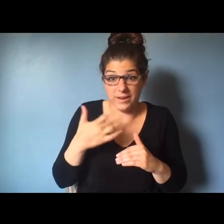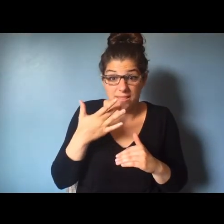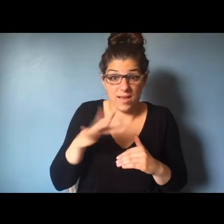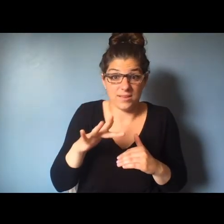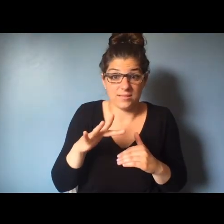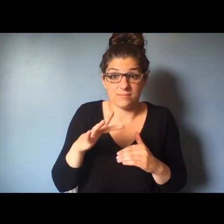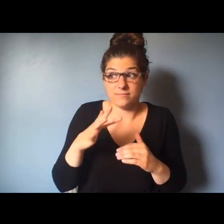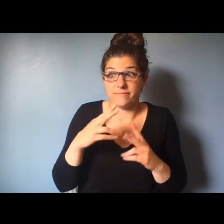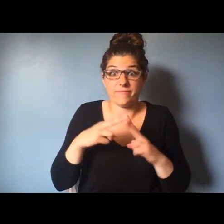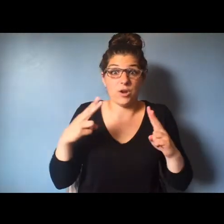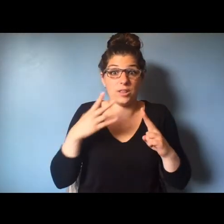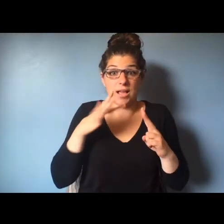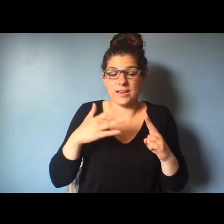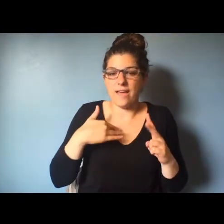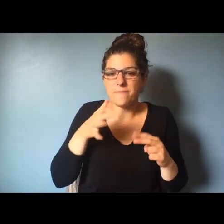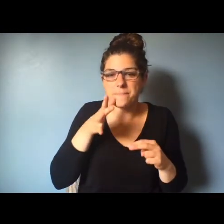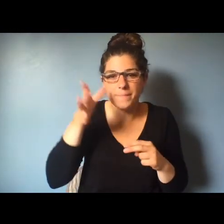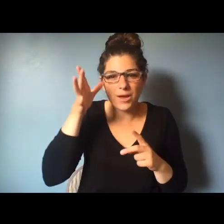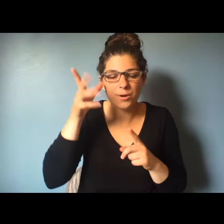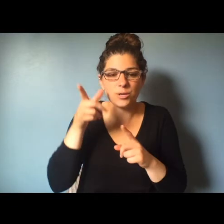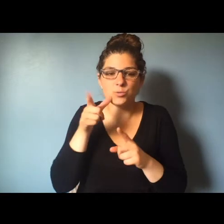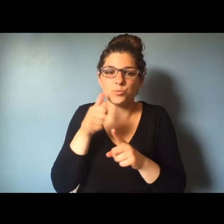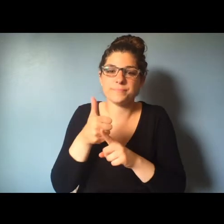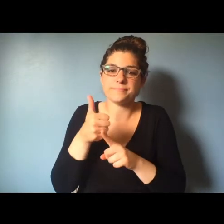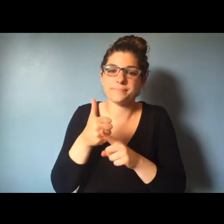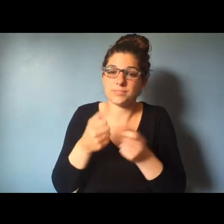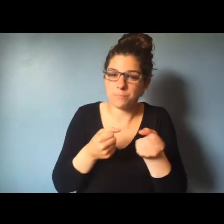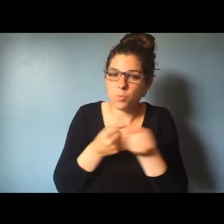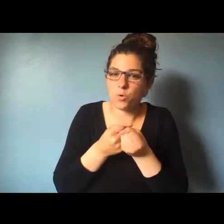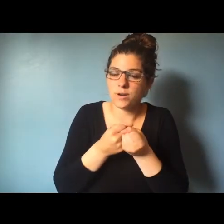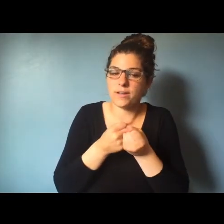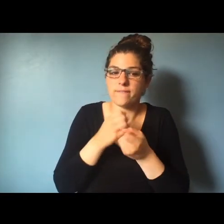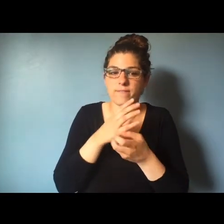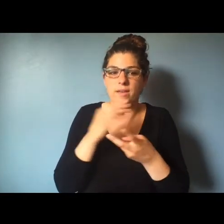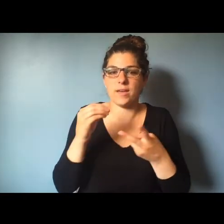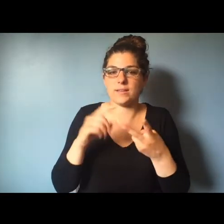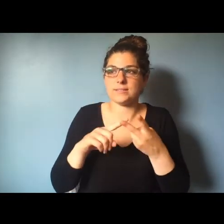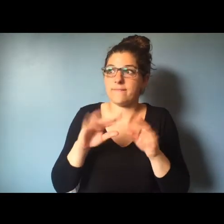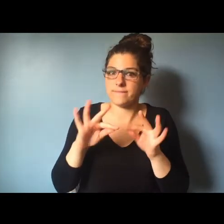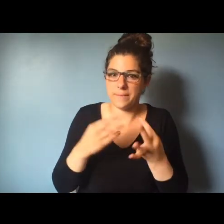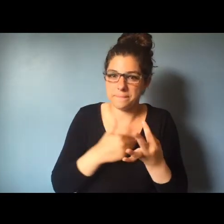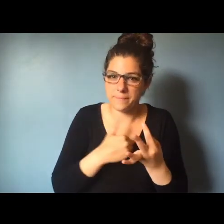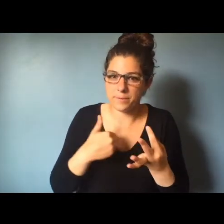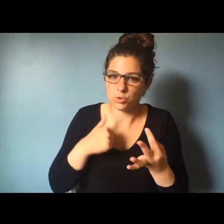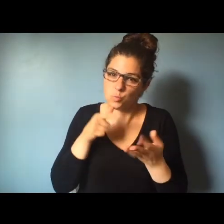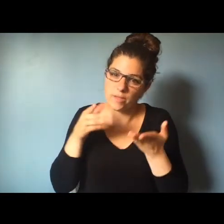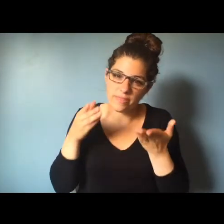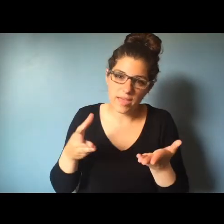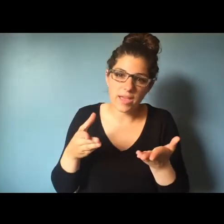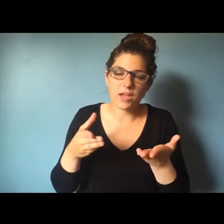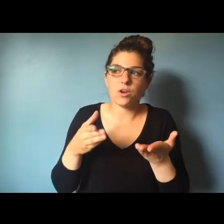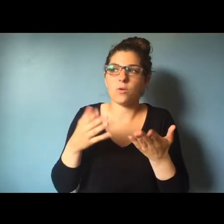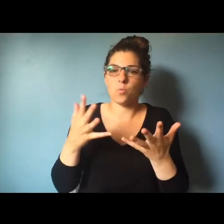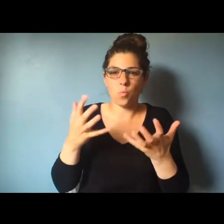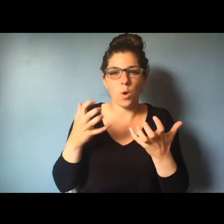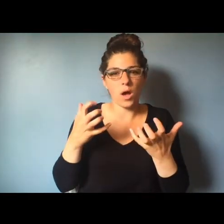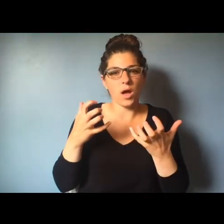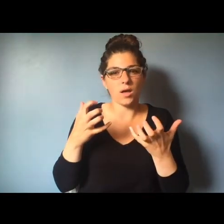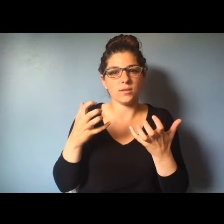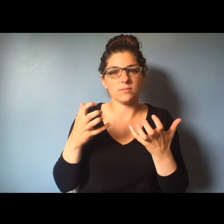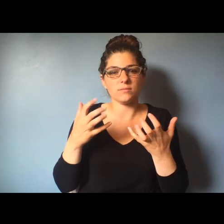or very fortunate to have parents who are supportive and or family members who are there and want to